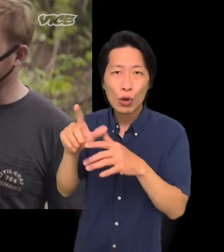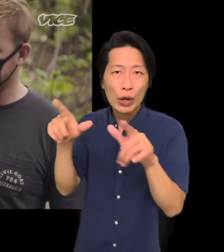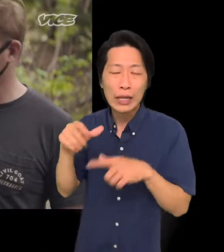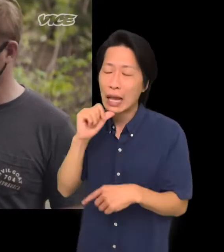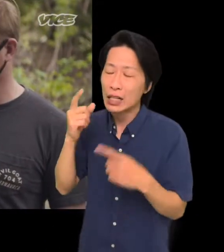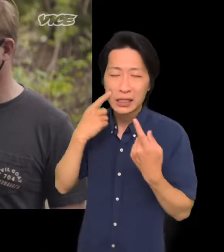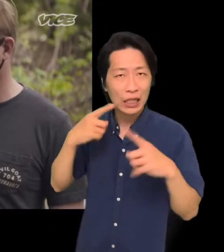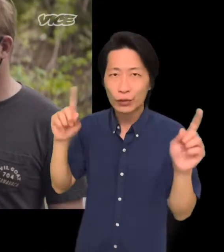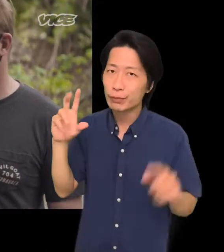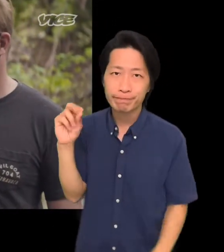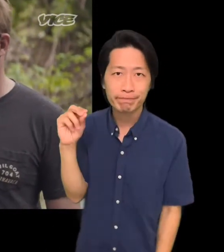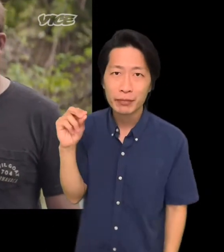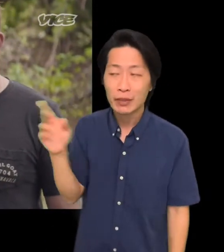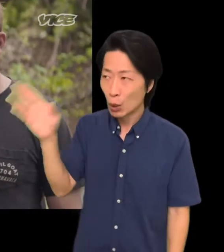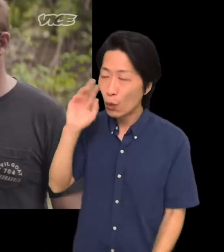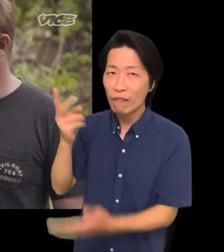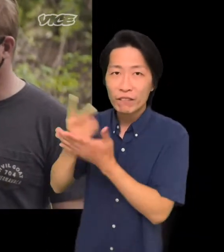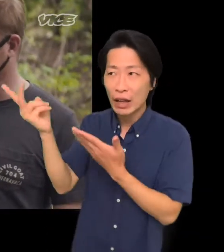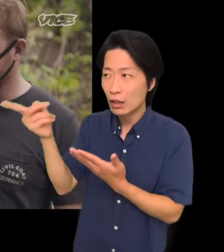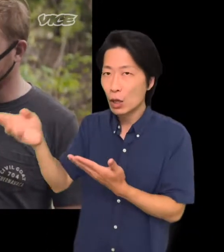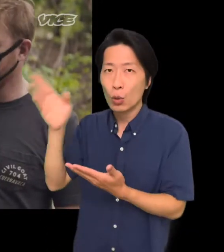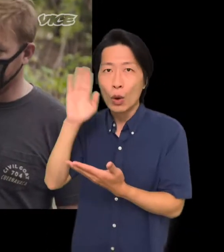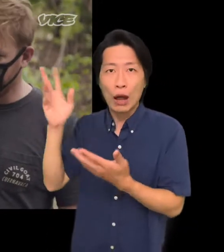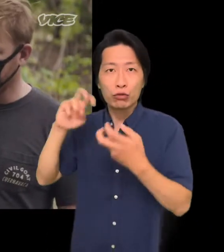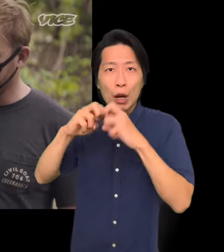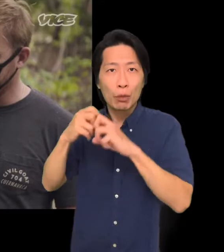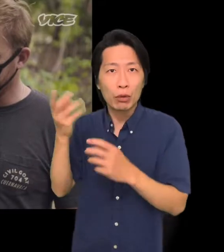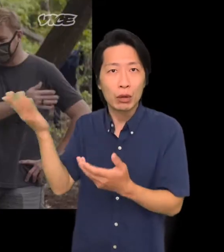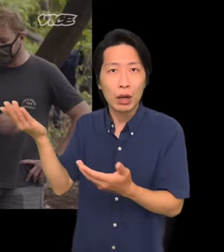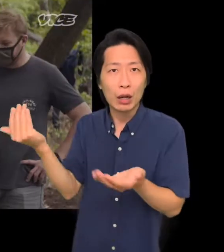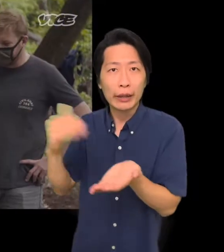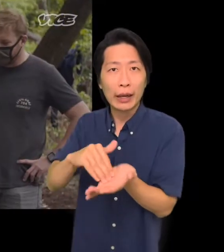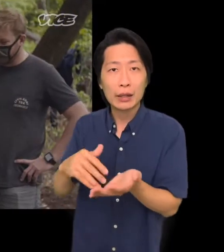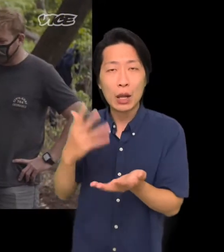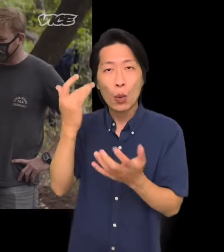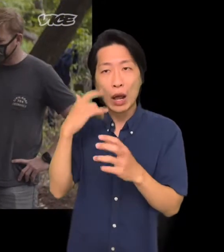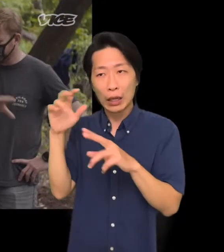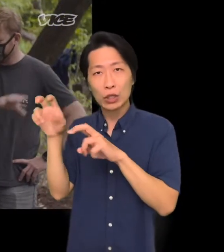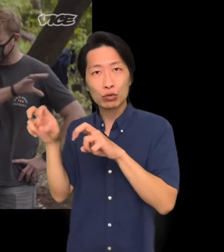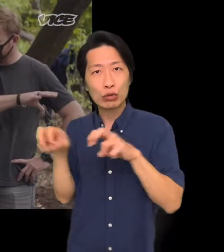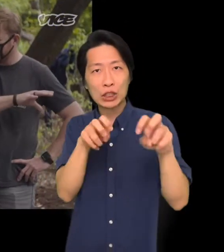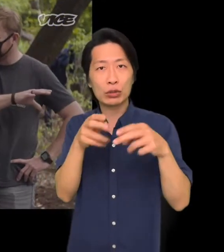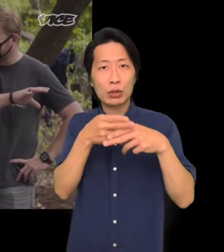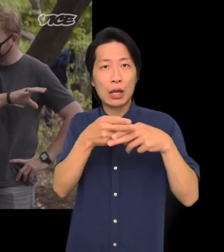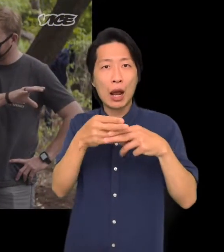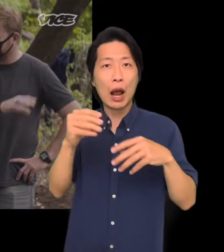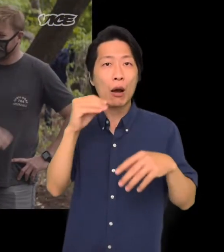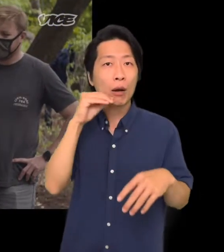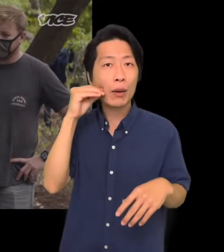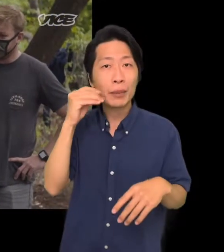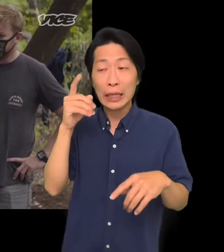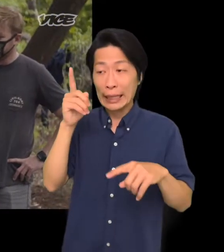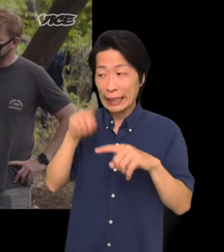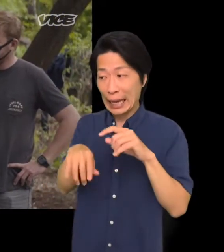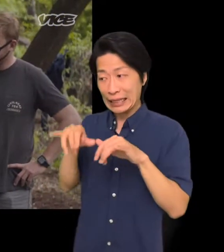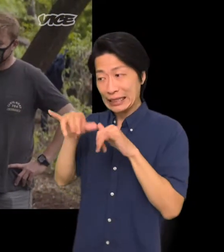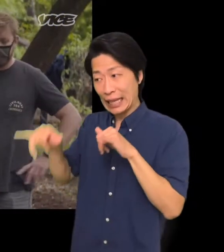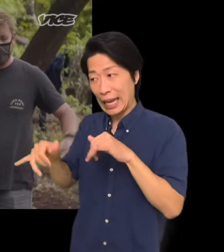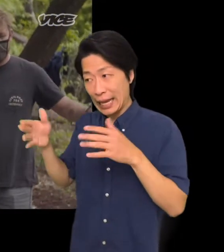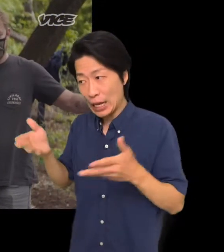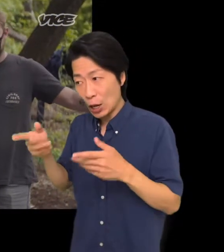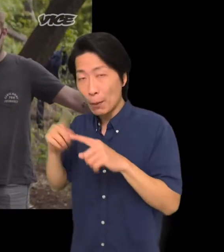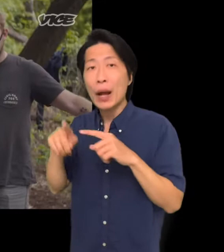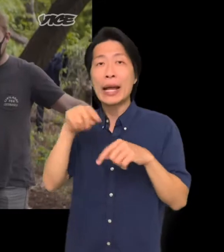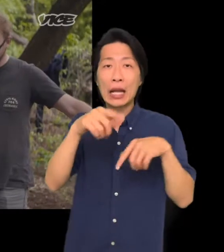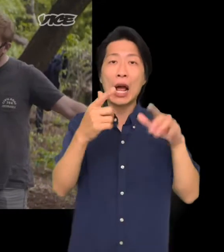will not be successful. And it will fail and they will have trouble from that. So that's why I like the transitional housing approach. Like, you can't stay here,